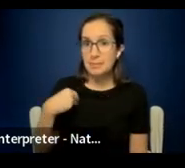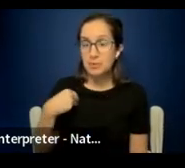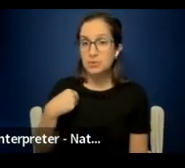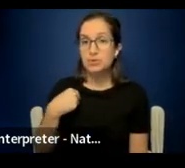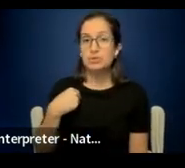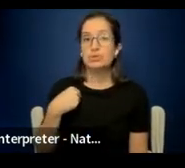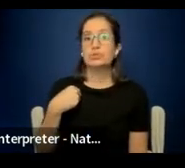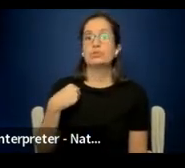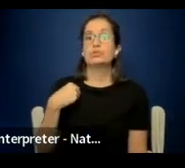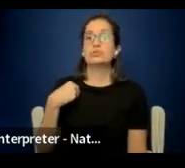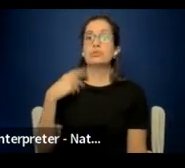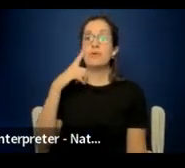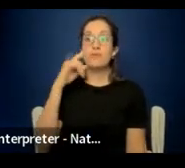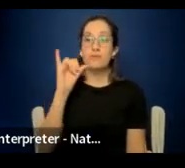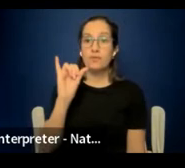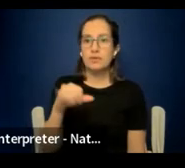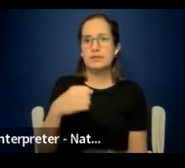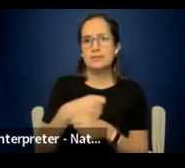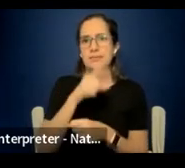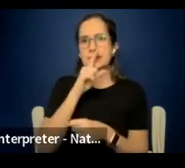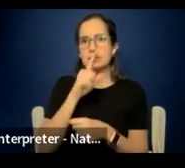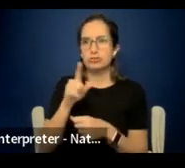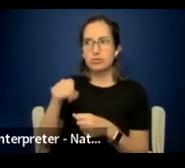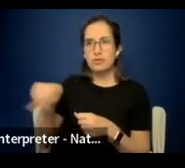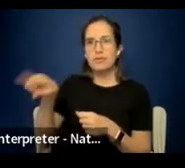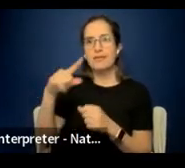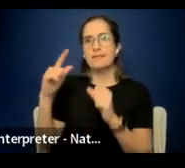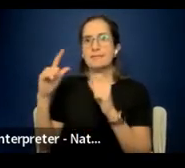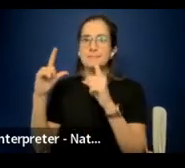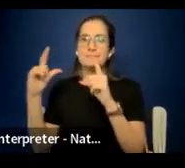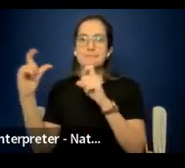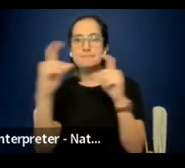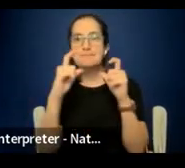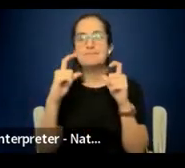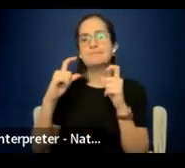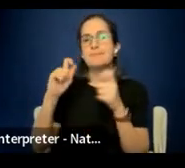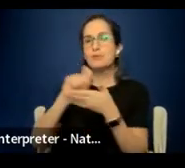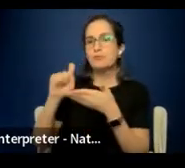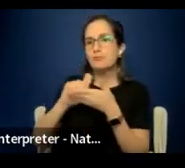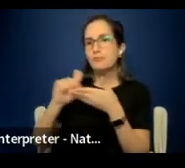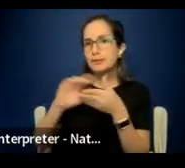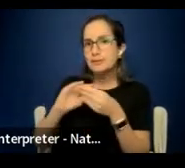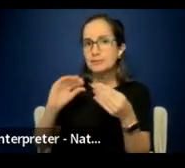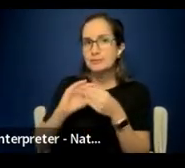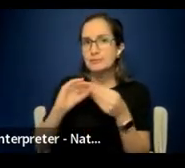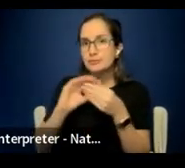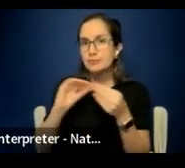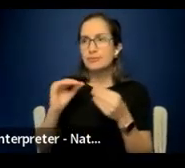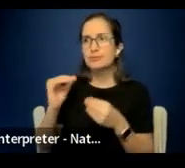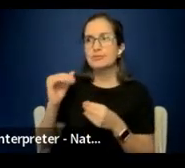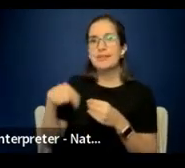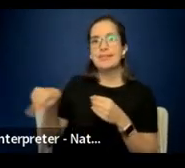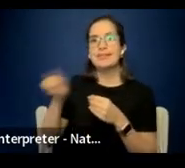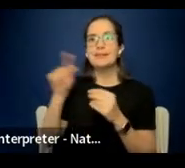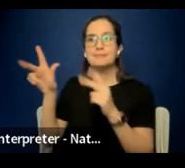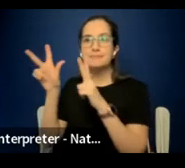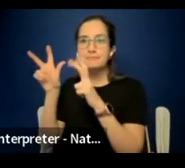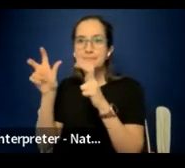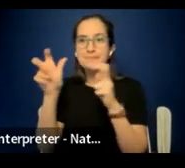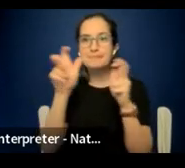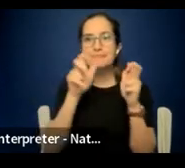to be able to have images, write stories, great to build up that skill internally, that communication skill on your